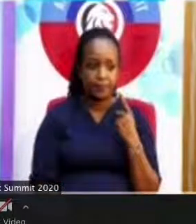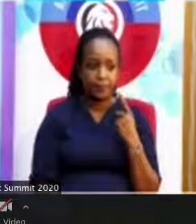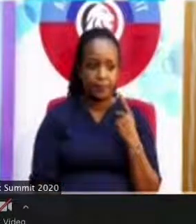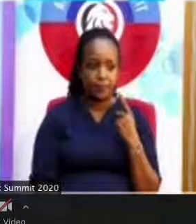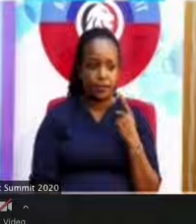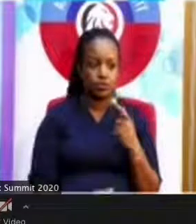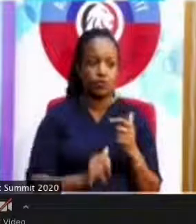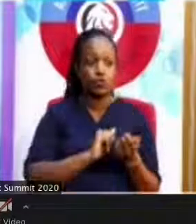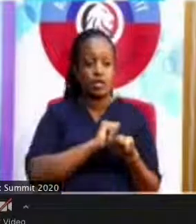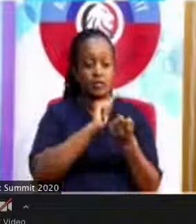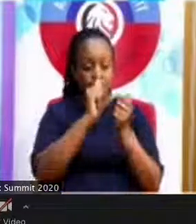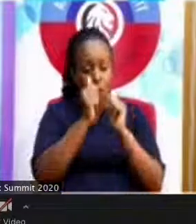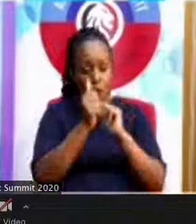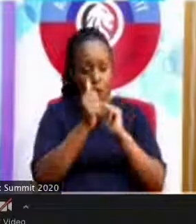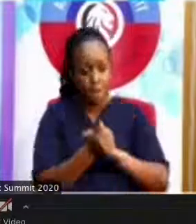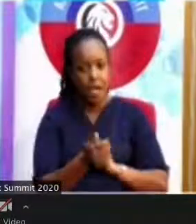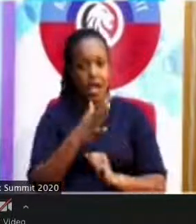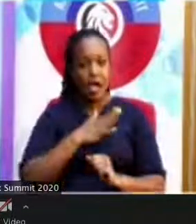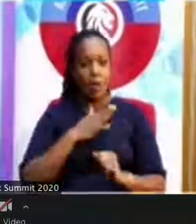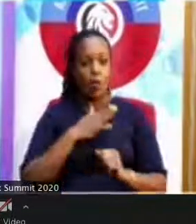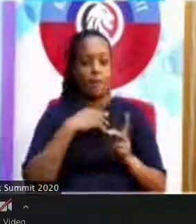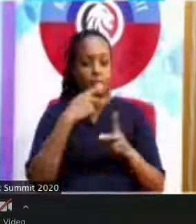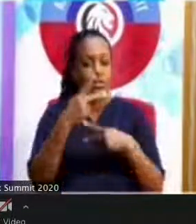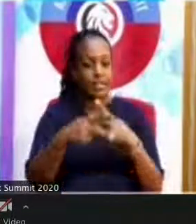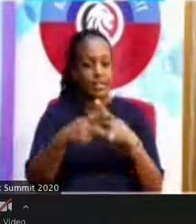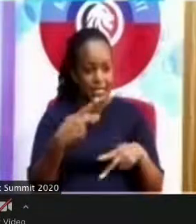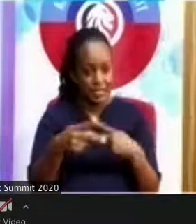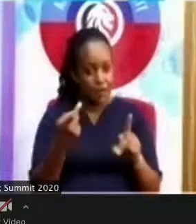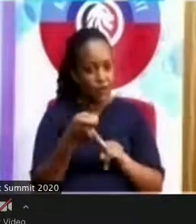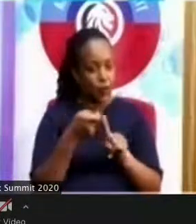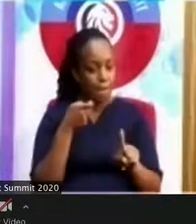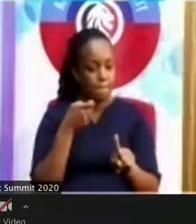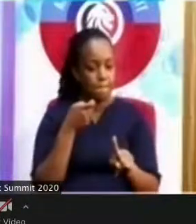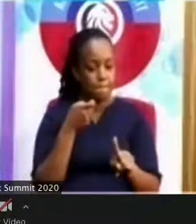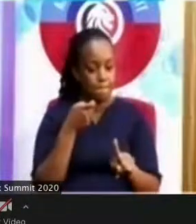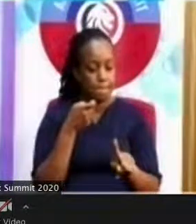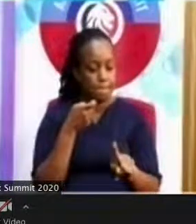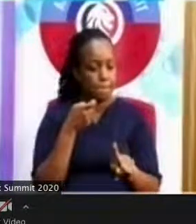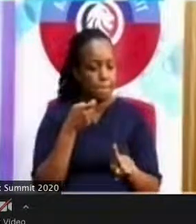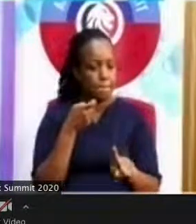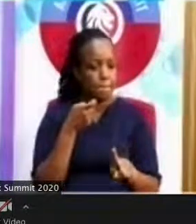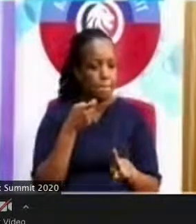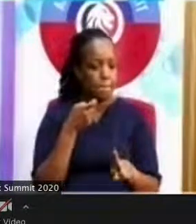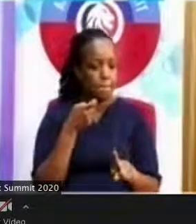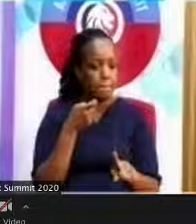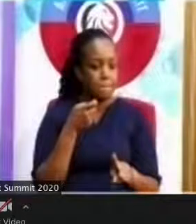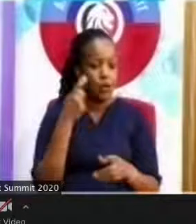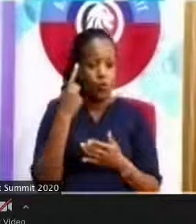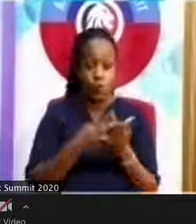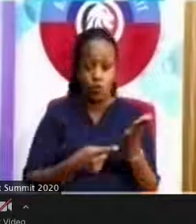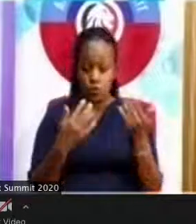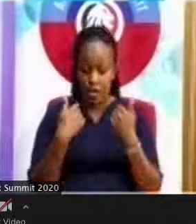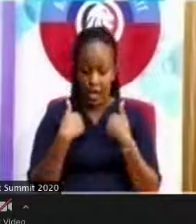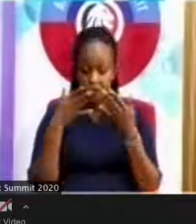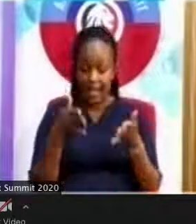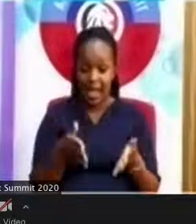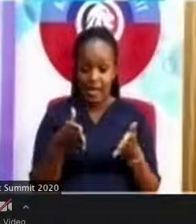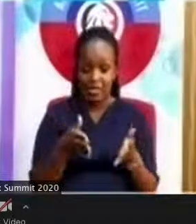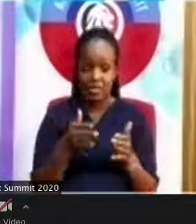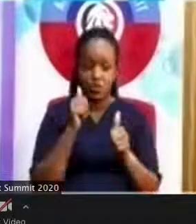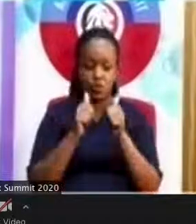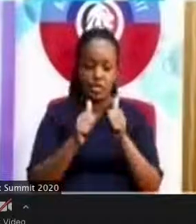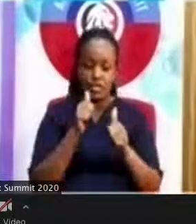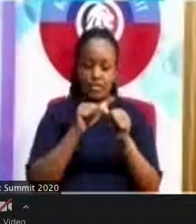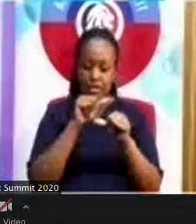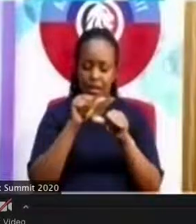our processes from what we have currently, which is 60,